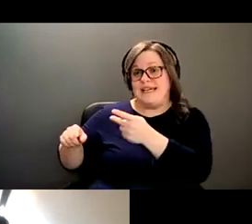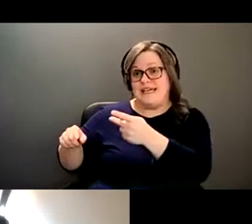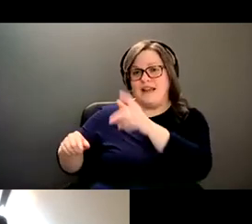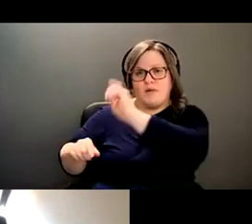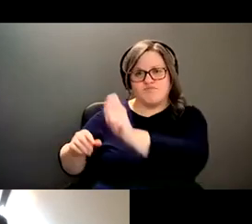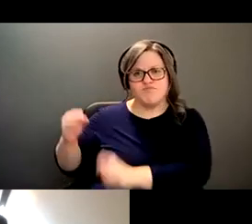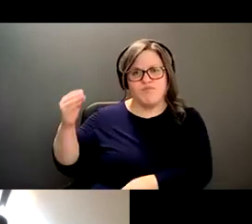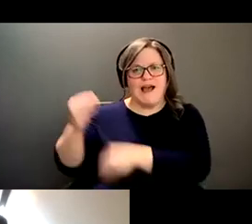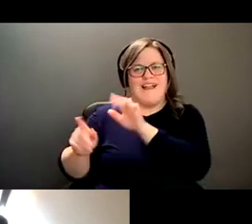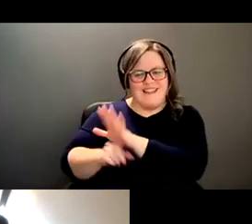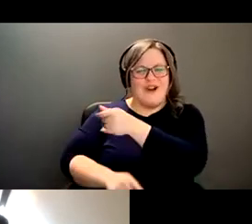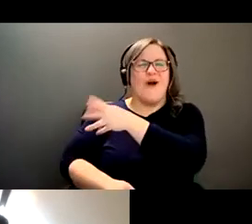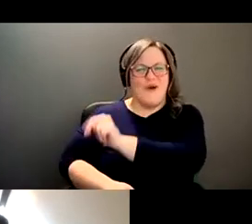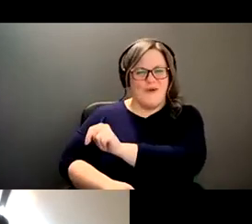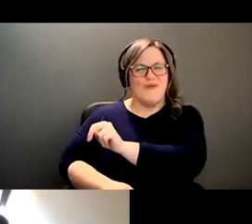But I also,